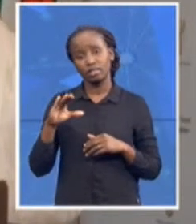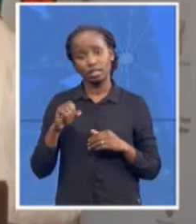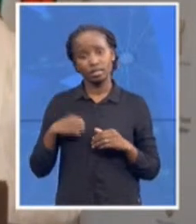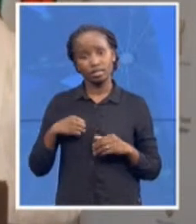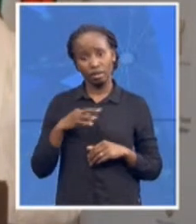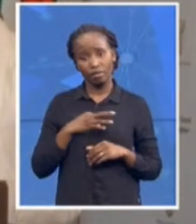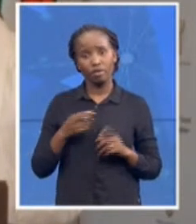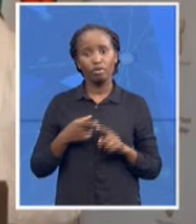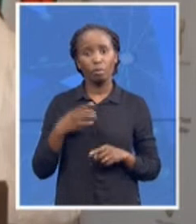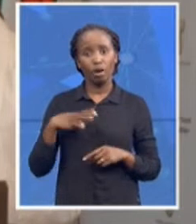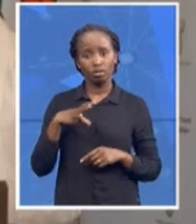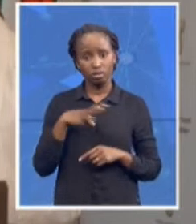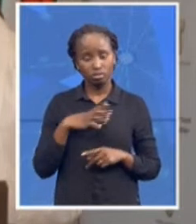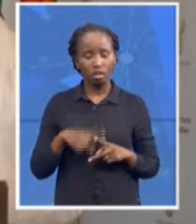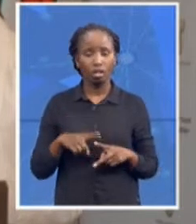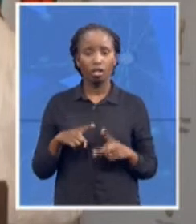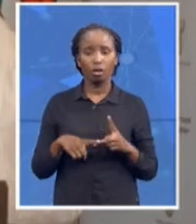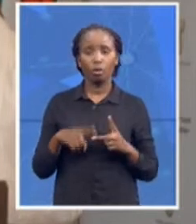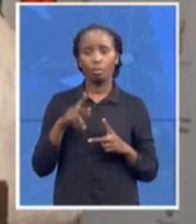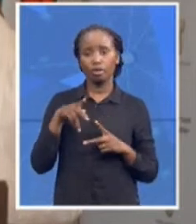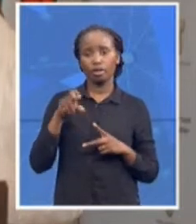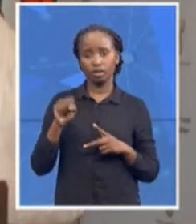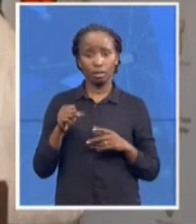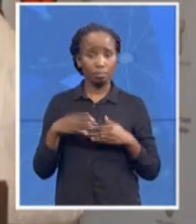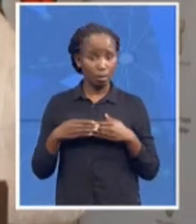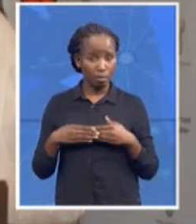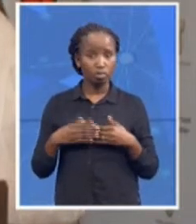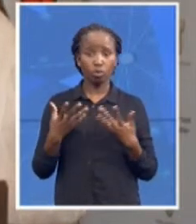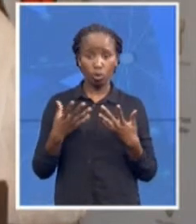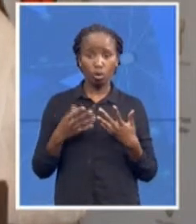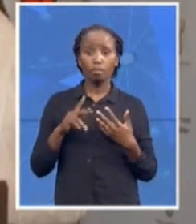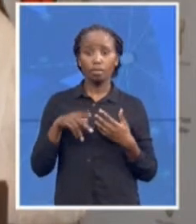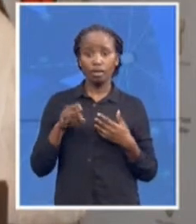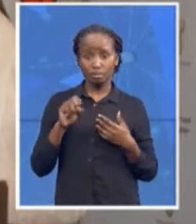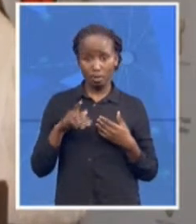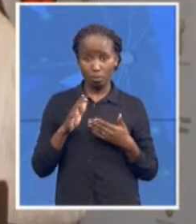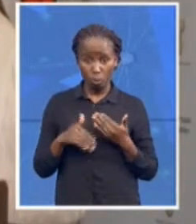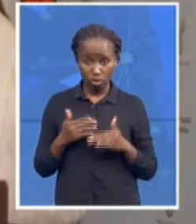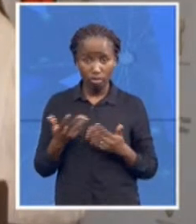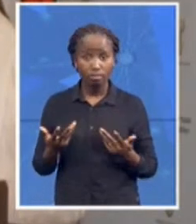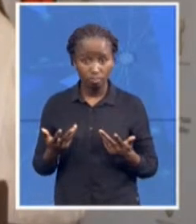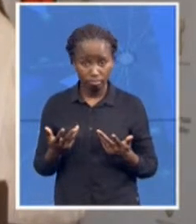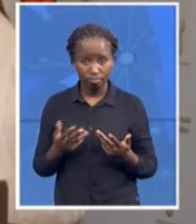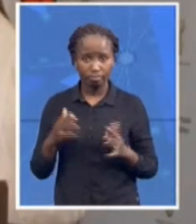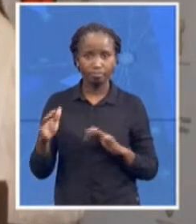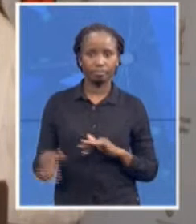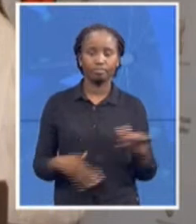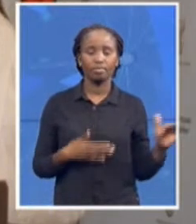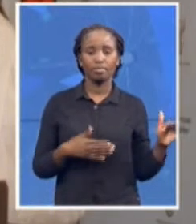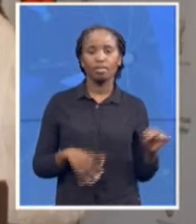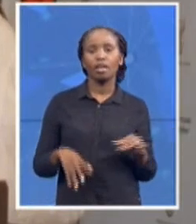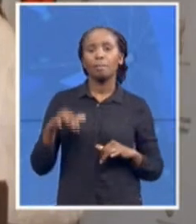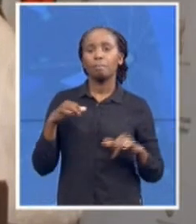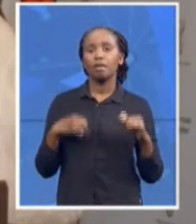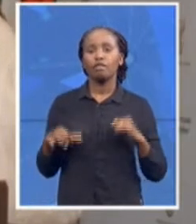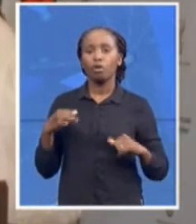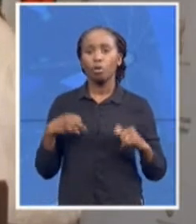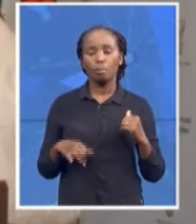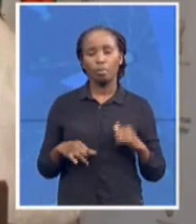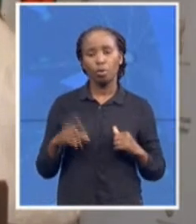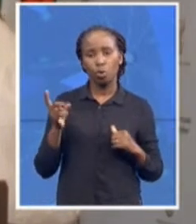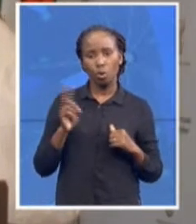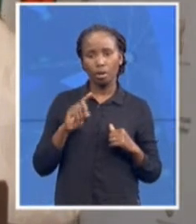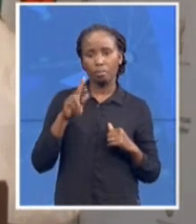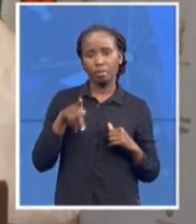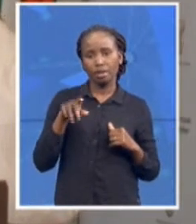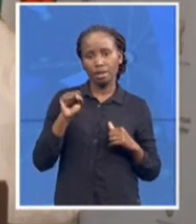management of the PESP process. Performing a reconciliation on PESP-related funds and confirming cash